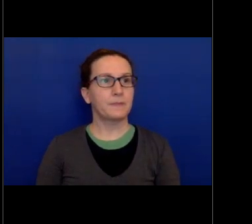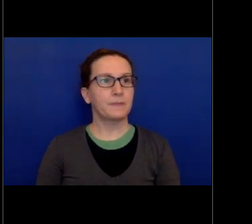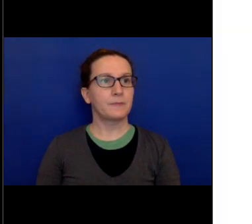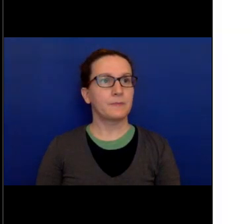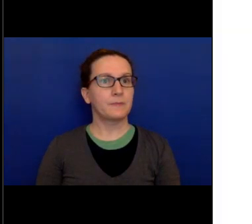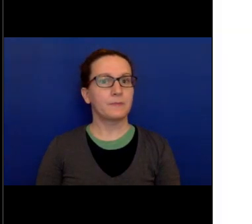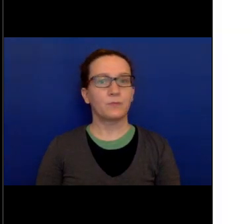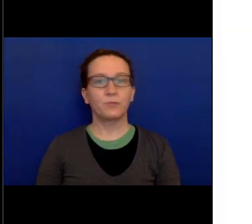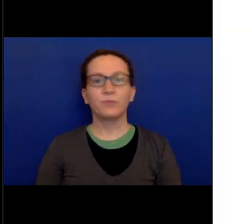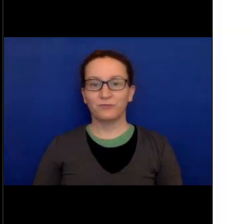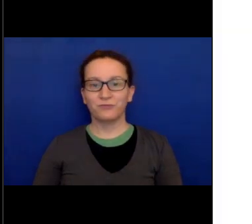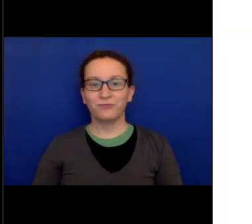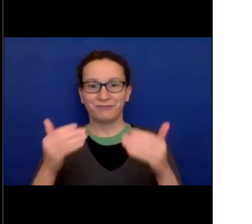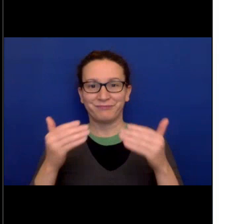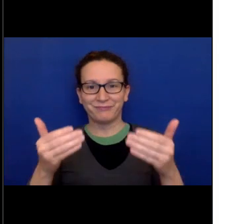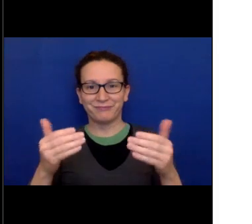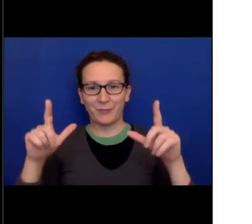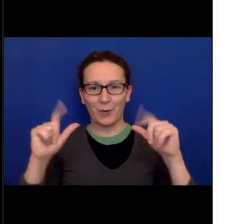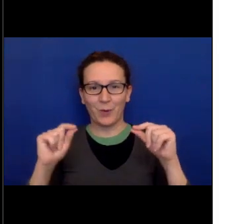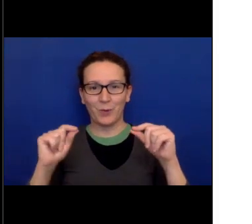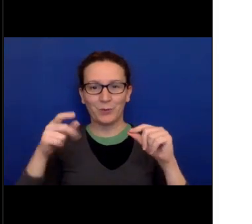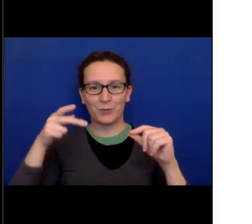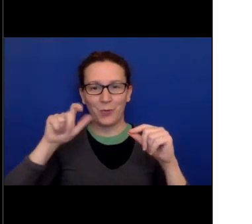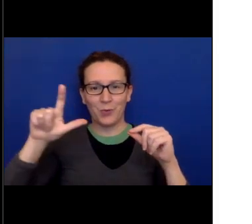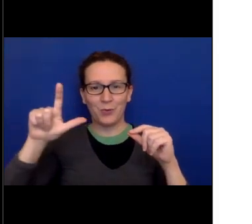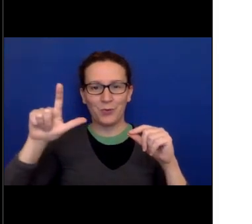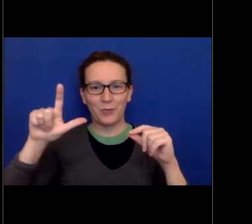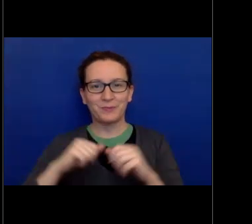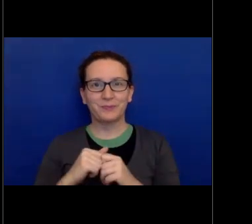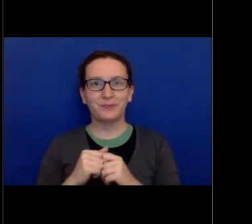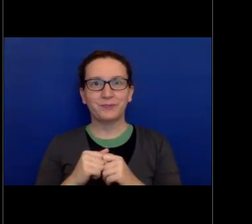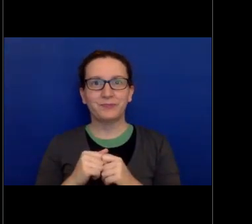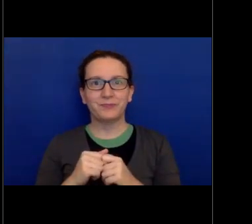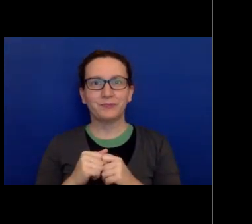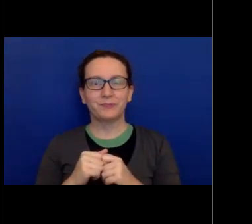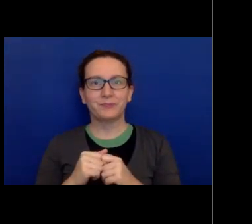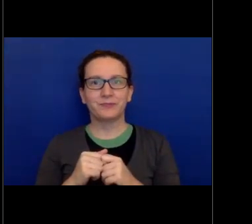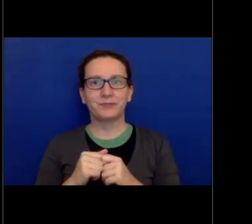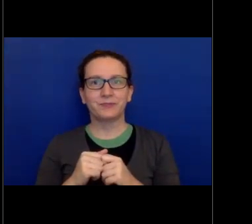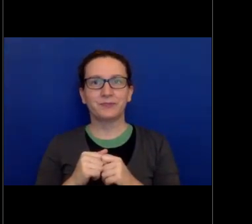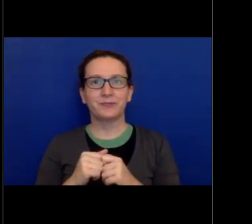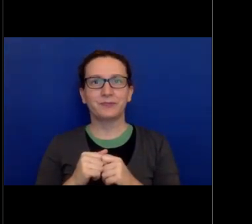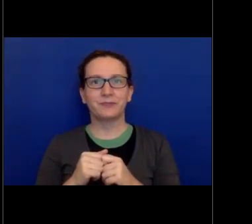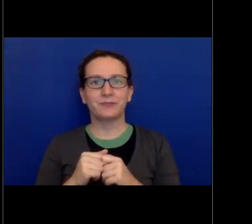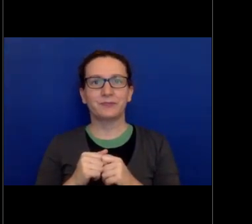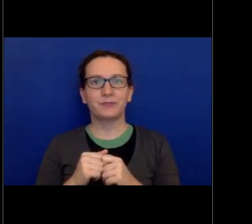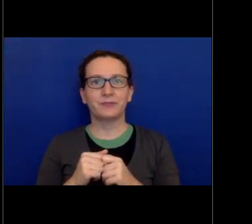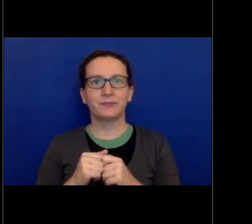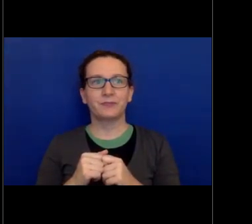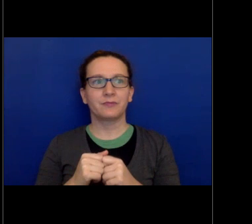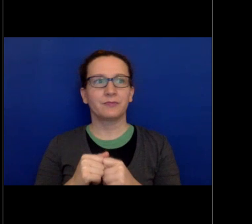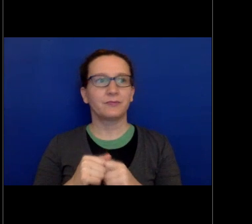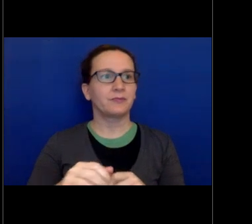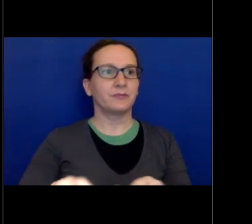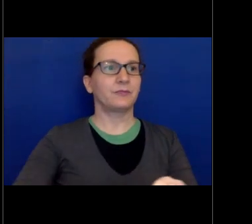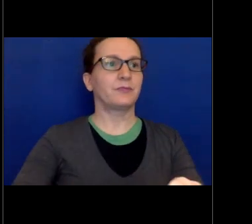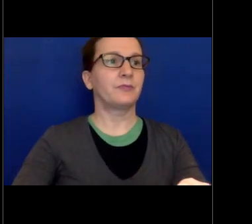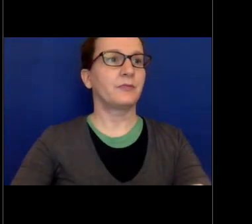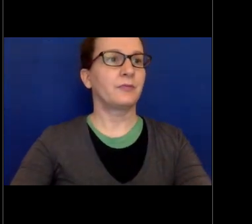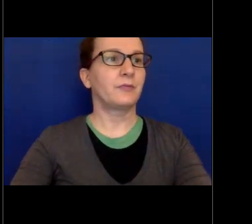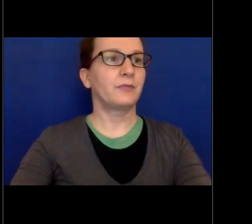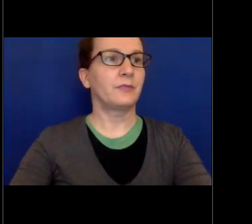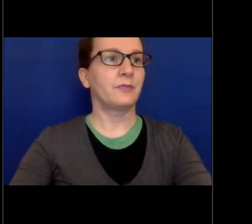Okay, I'm going to go ahead and close the poll, and let's see, now I can share the results with you. So you can see a good half